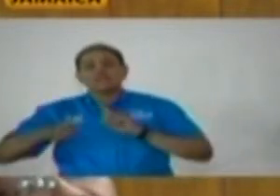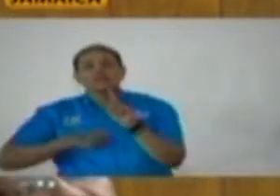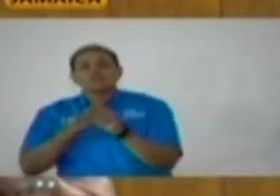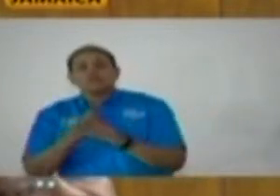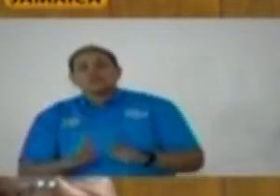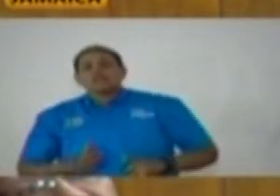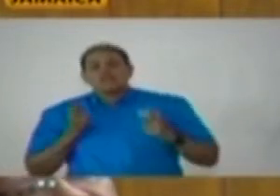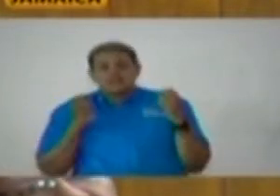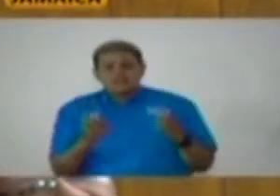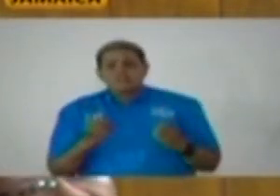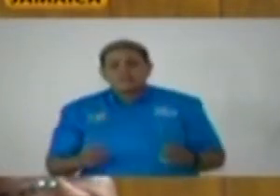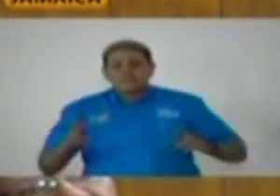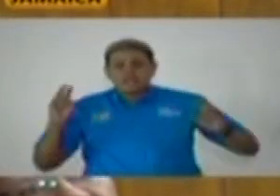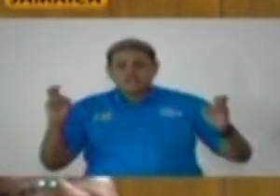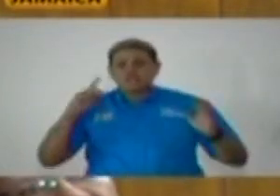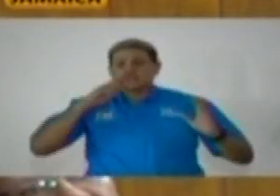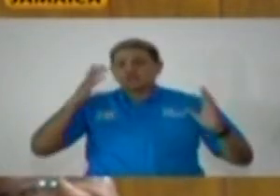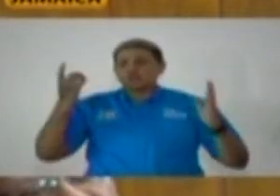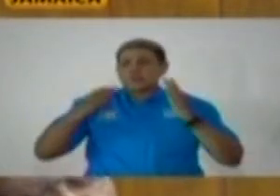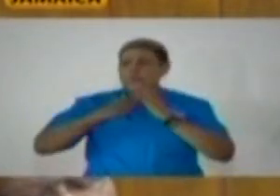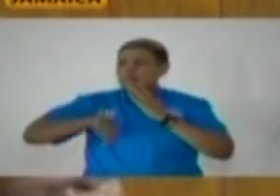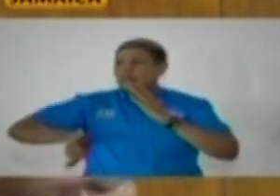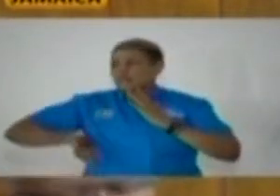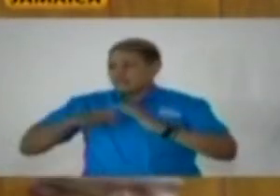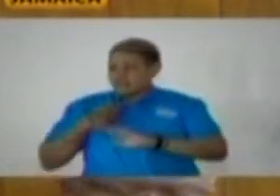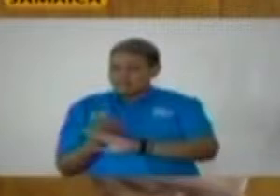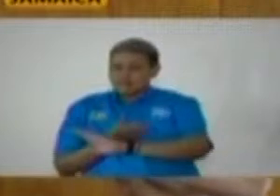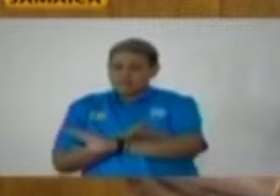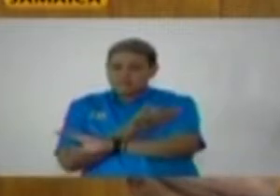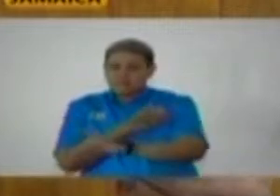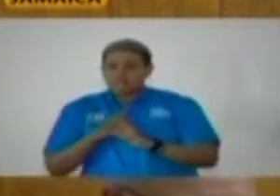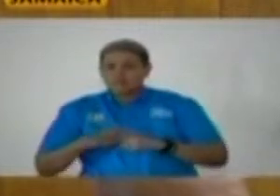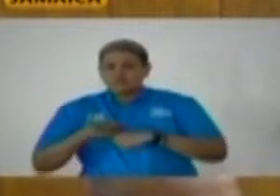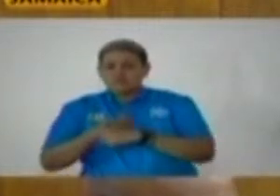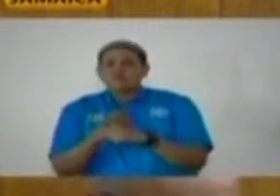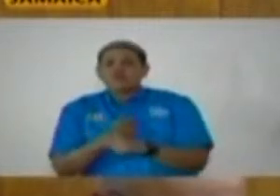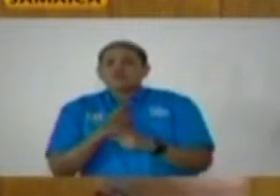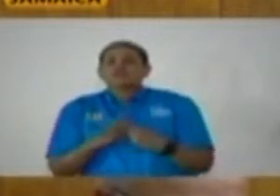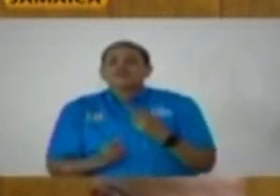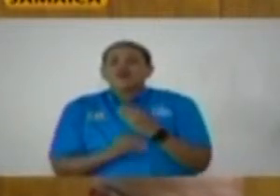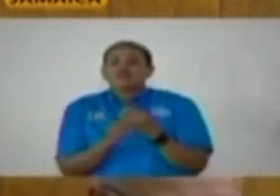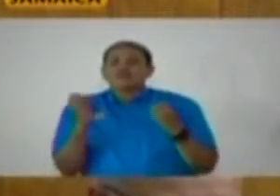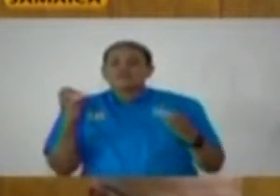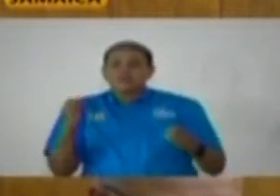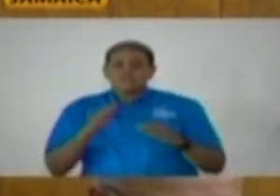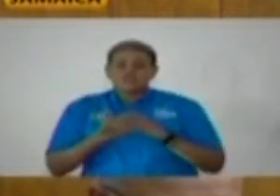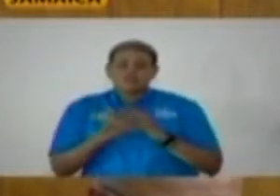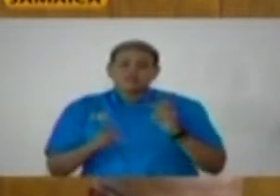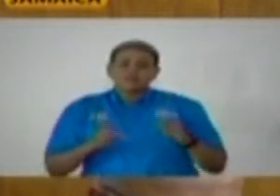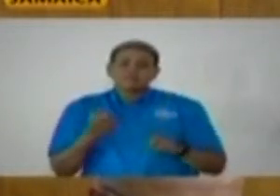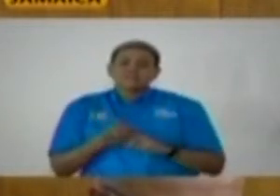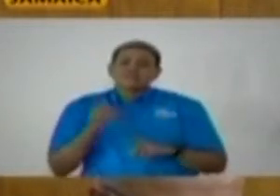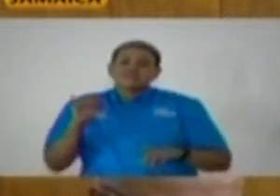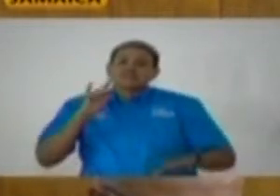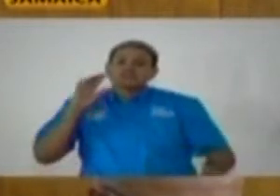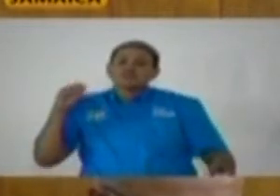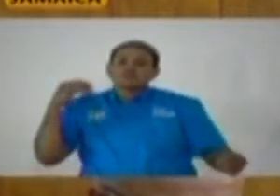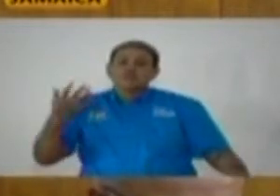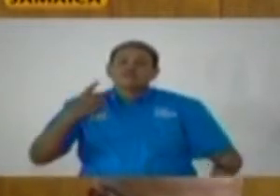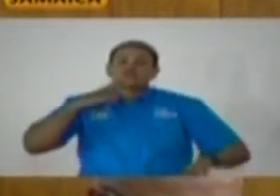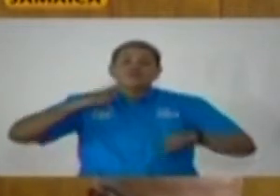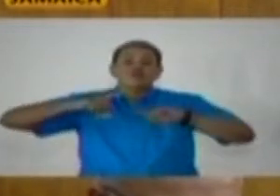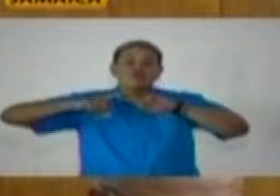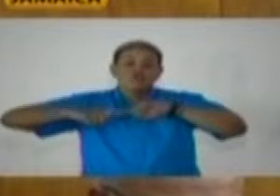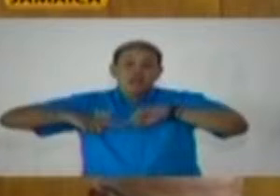can move the needle on the quality of life and the productivity of many Jamaicans, and that is the provision of a